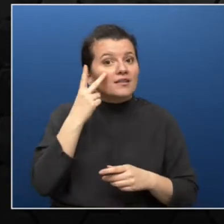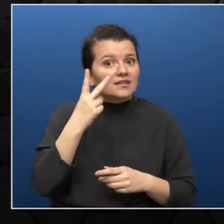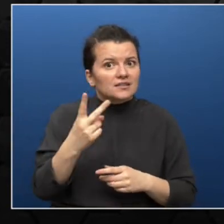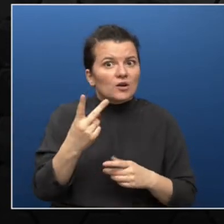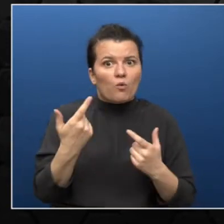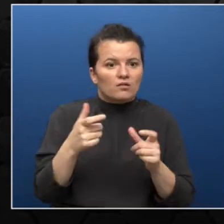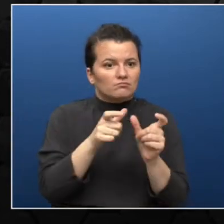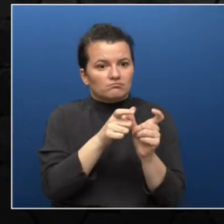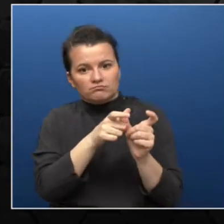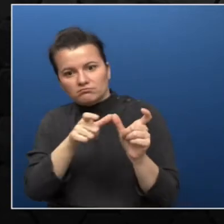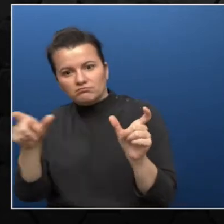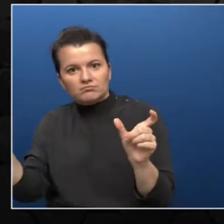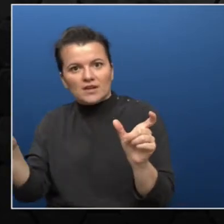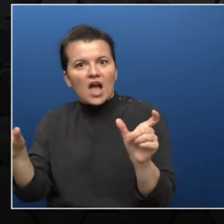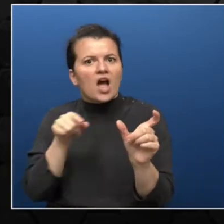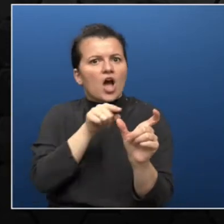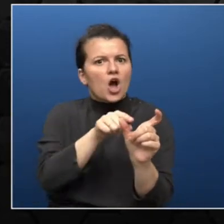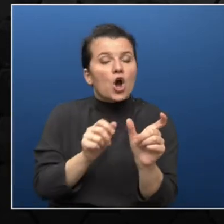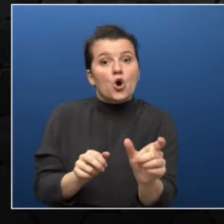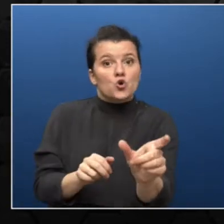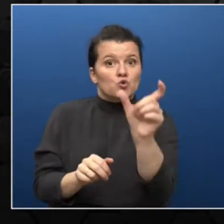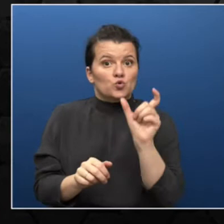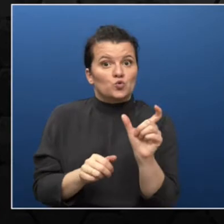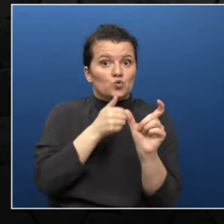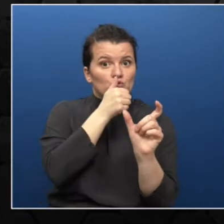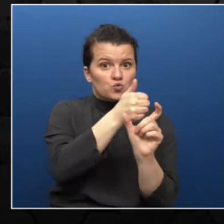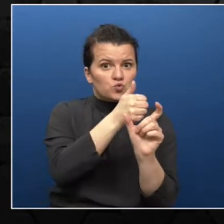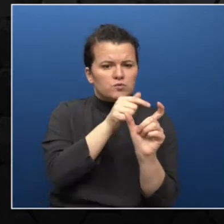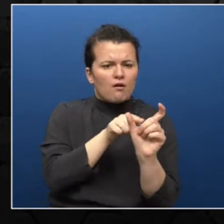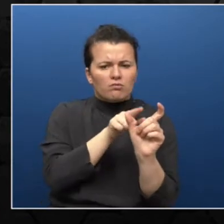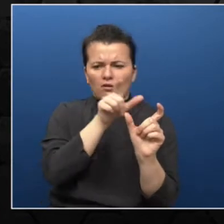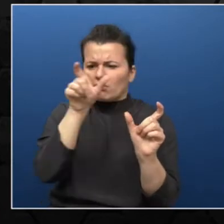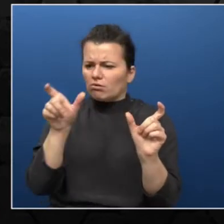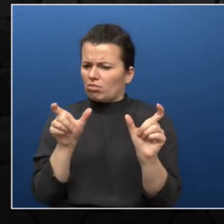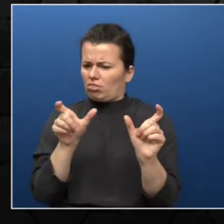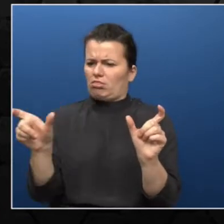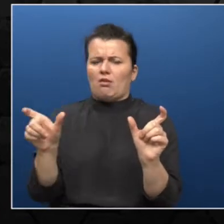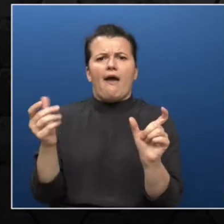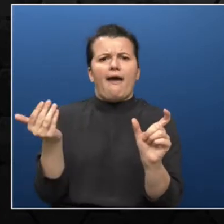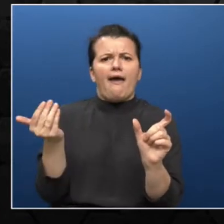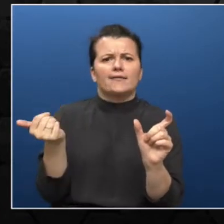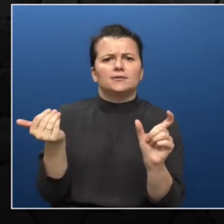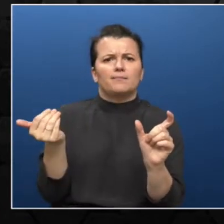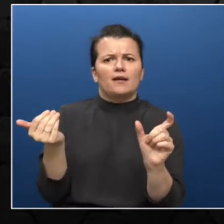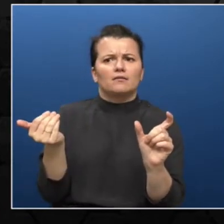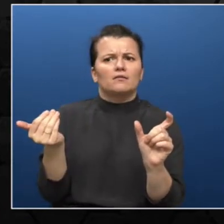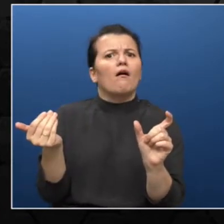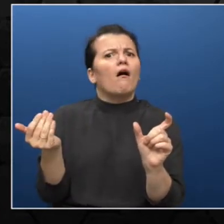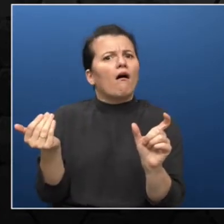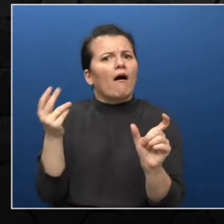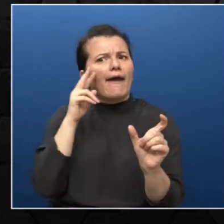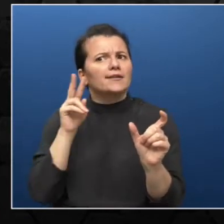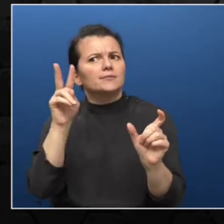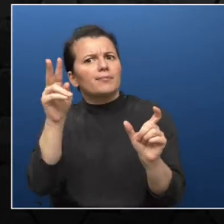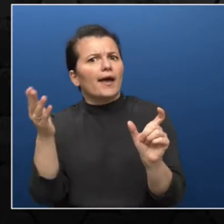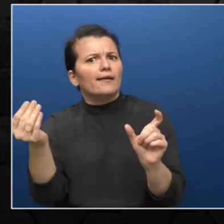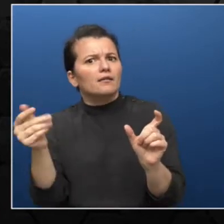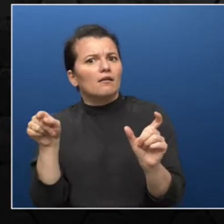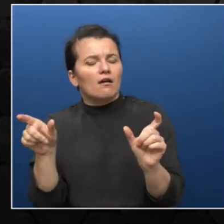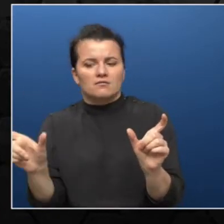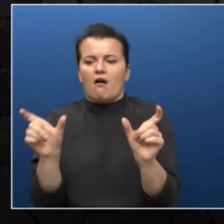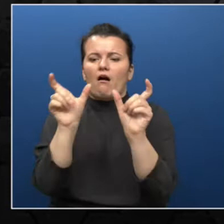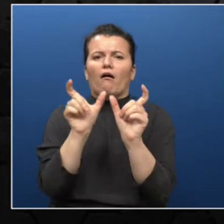So it wouldn't be a positive sense, or it definitely wouldn't be a negative sense. So it would come under a neutral